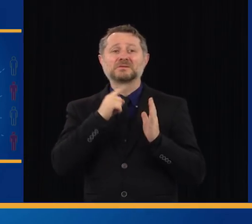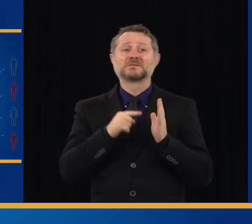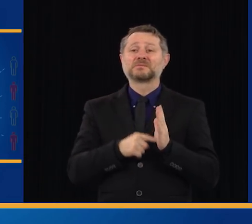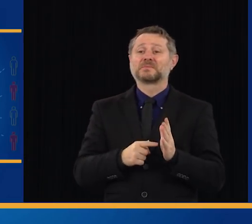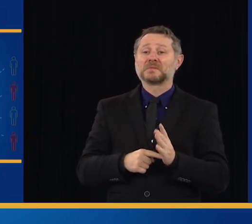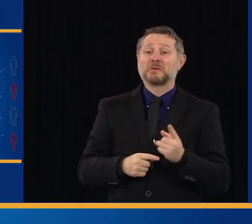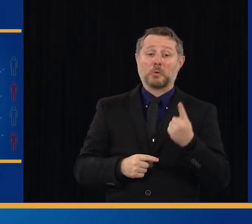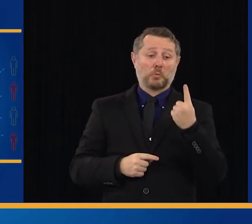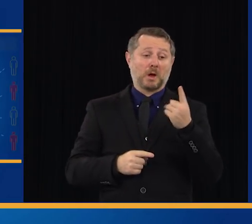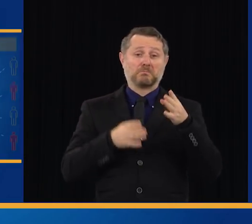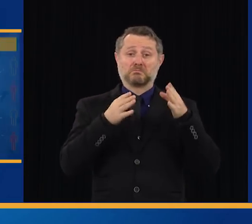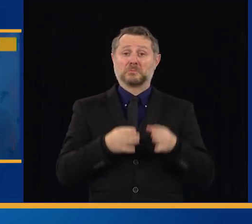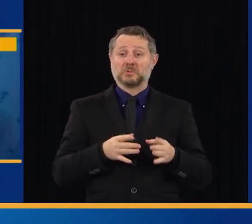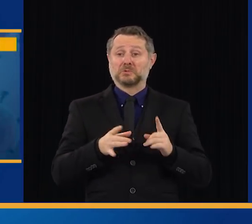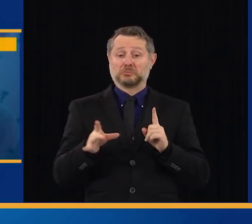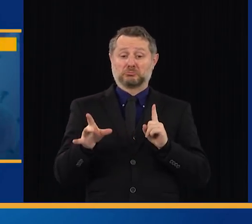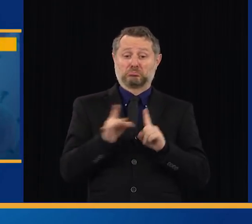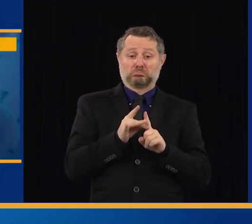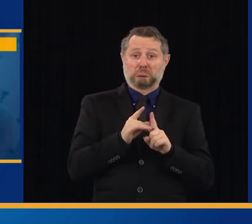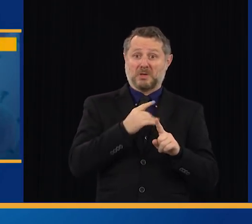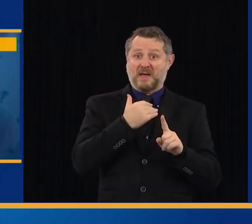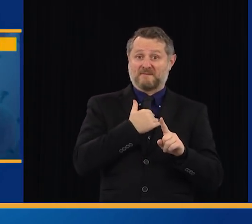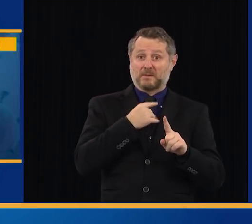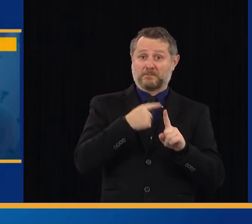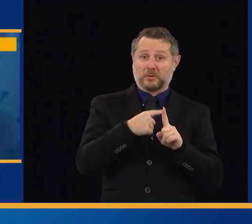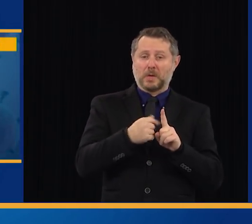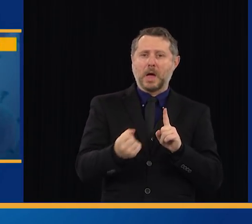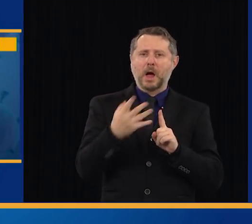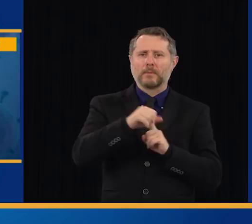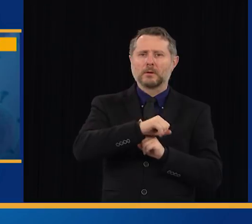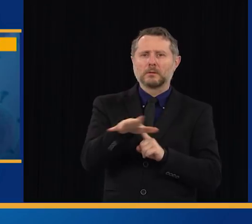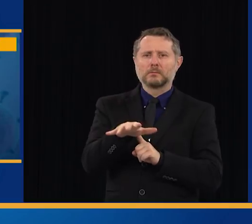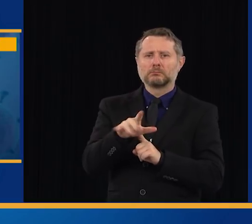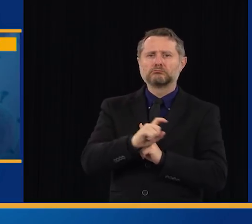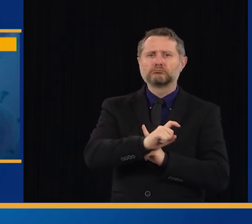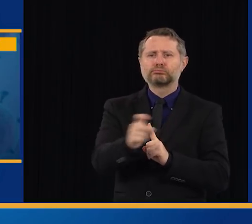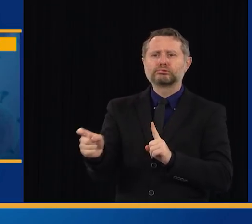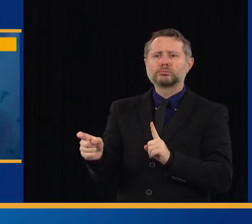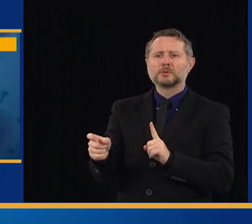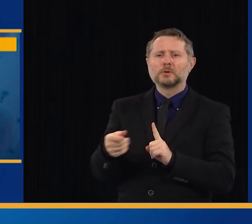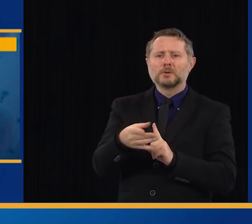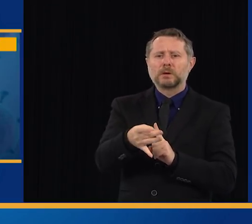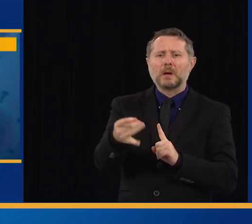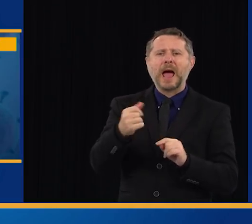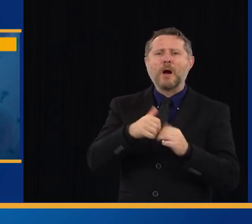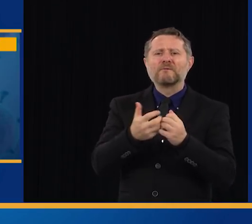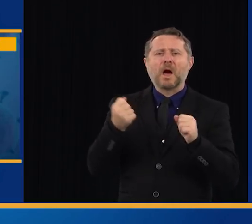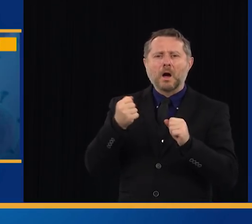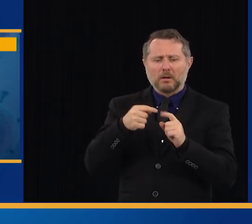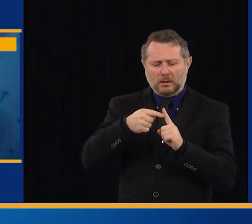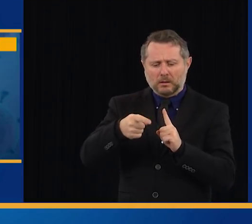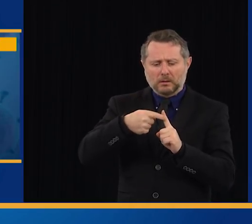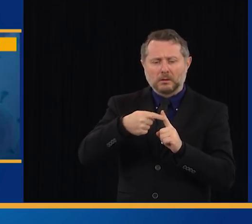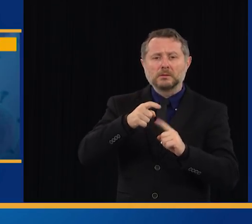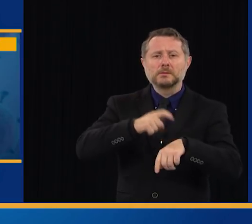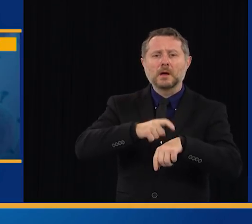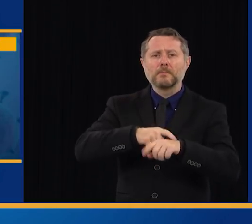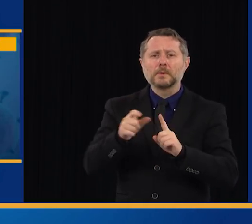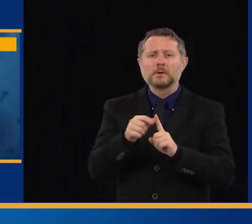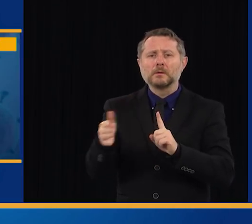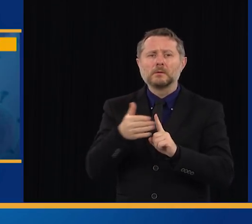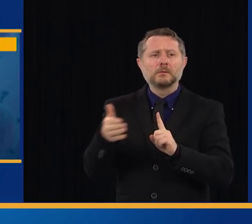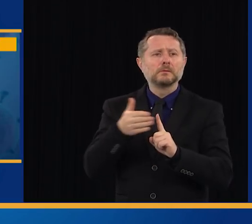does one person infect, okay? How fast is the virus spreading from one person to